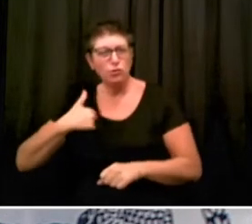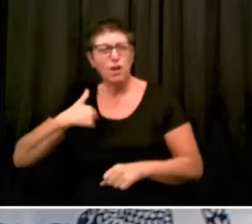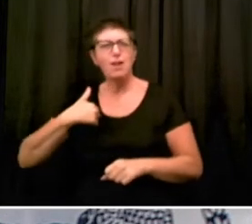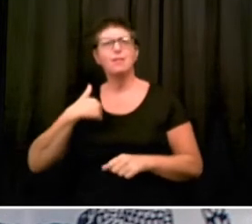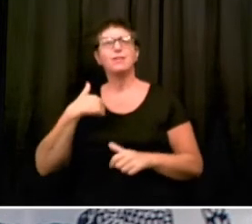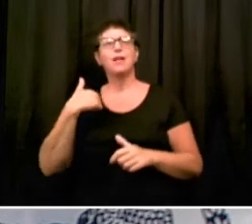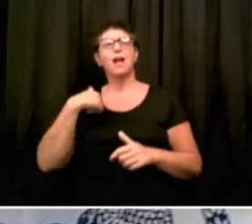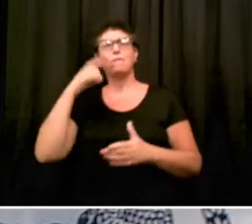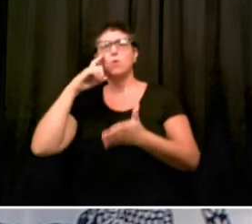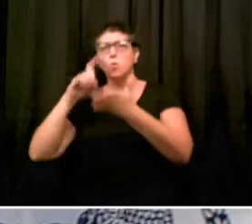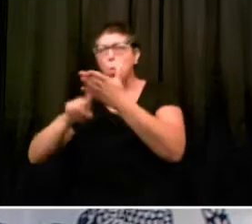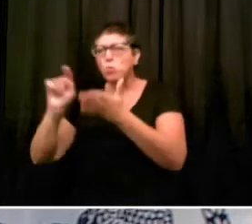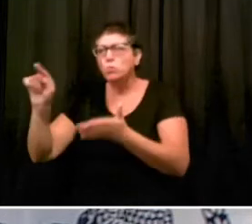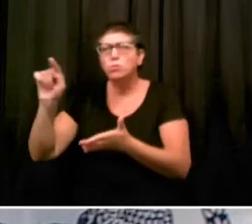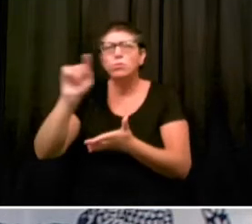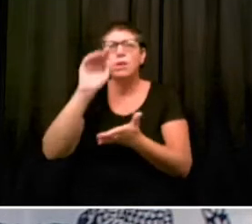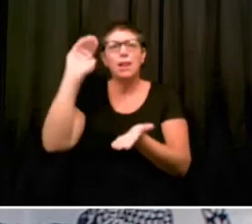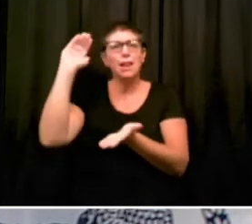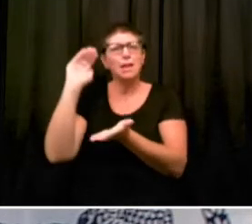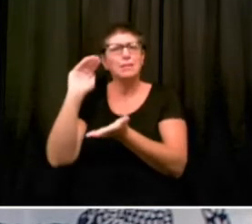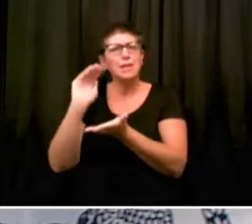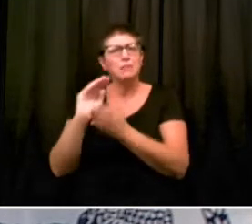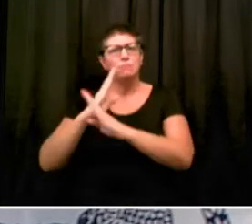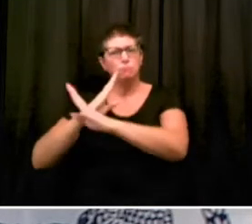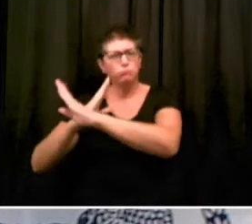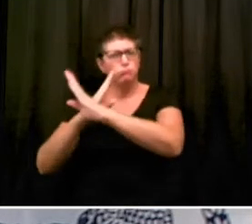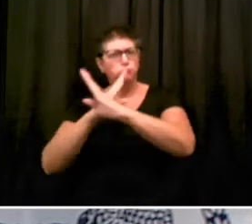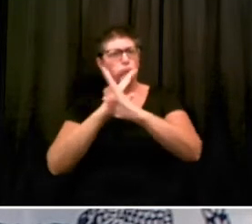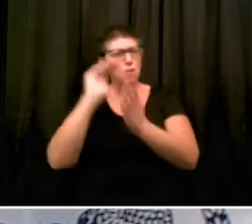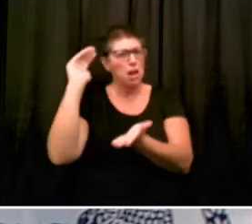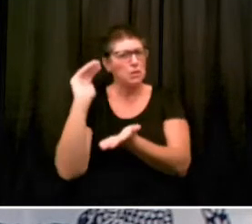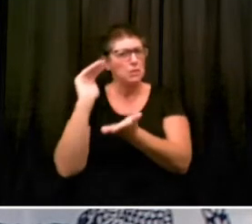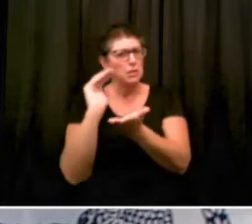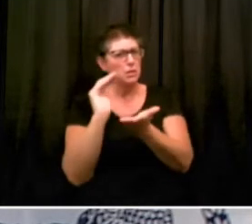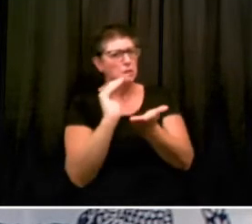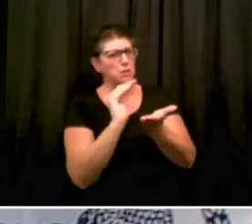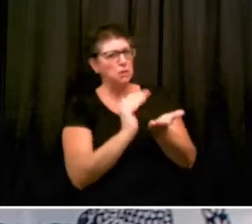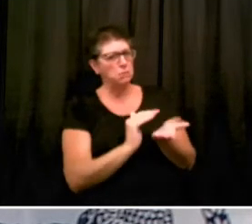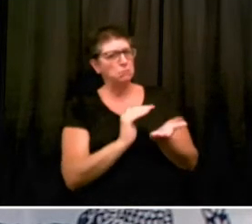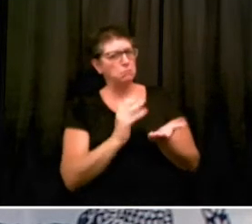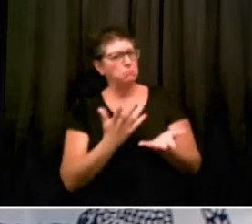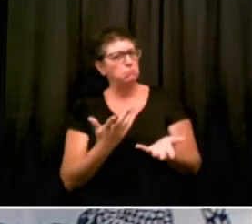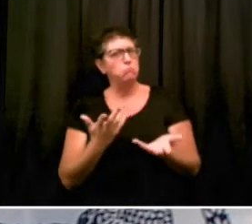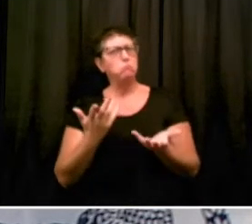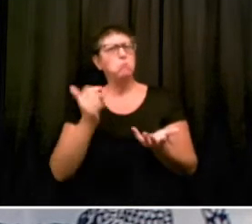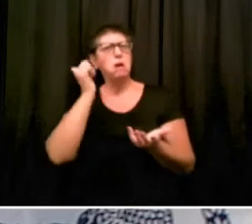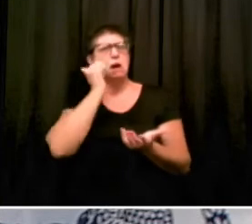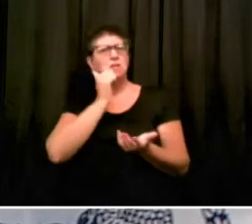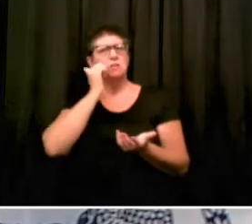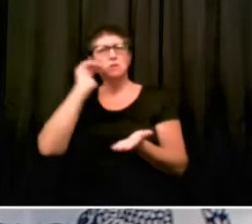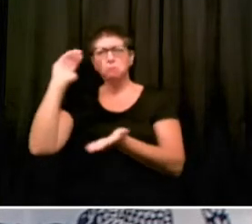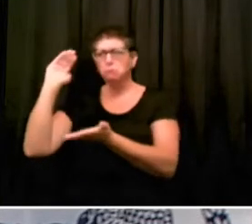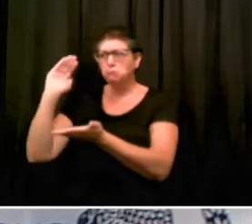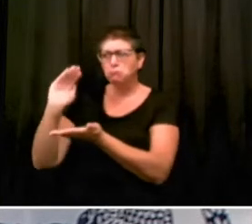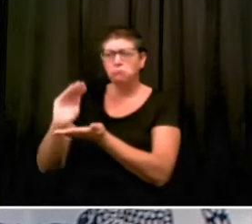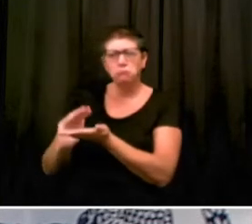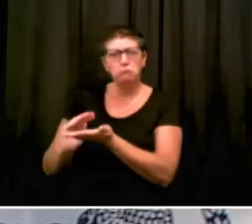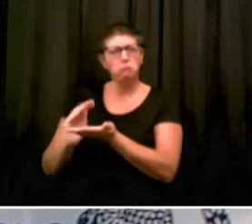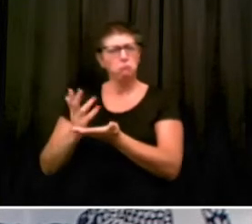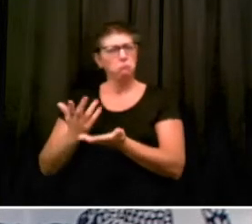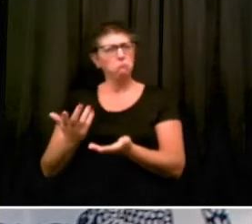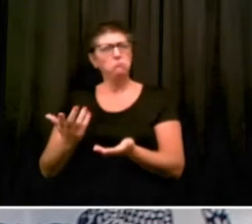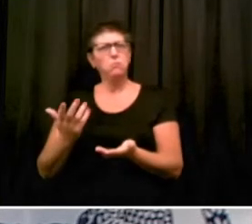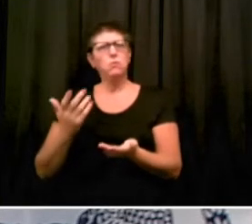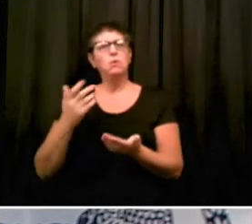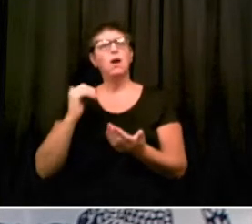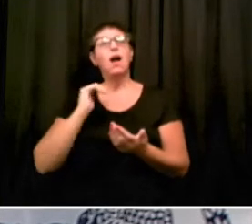time, and obviously they'll continue to be reduced. I think the bottom line here is always, to think about what will keep everyone safe and help